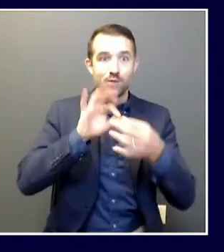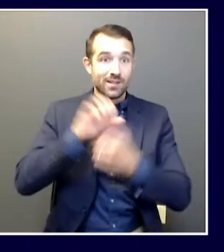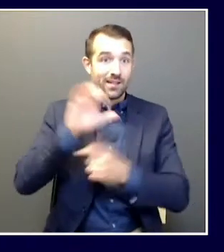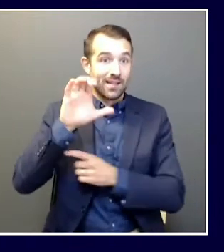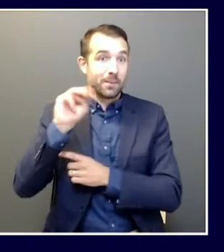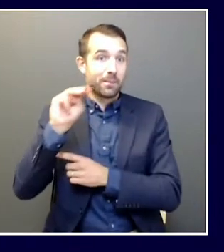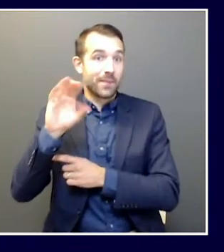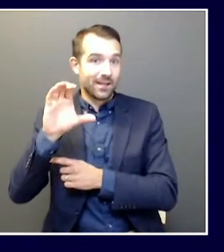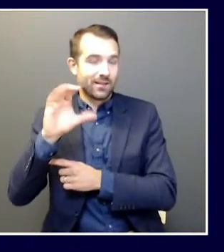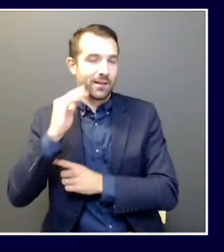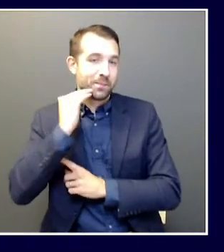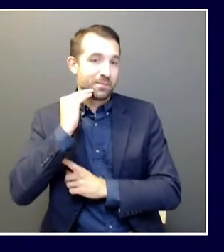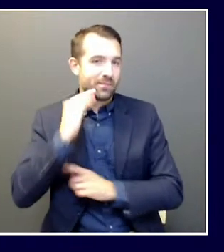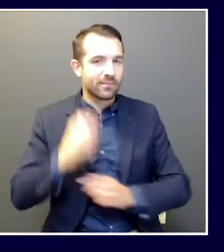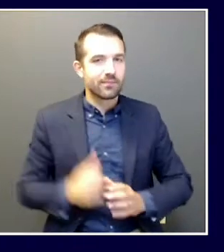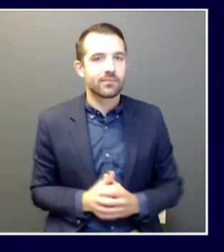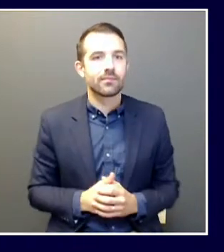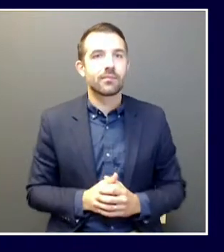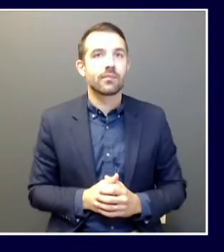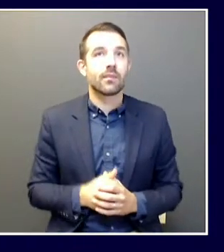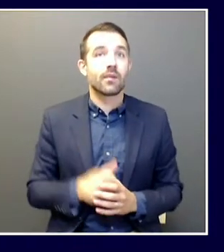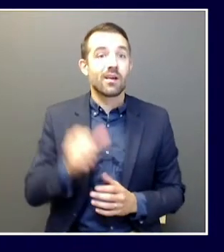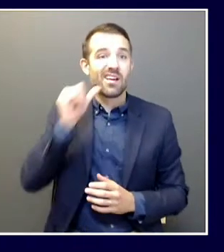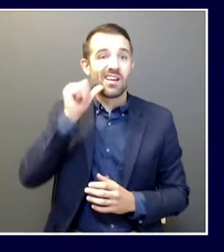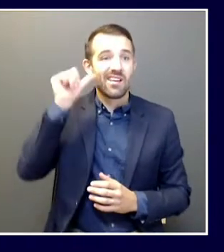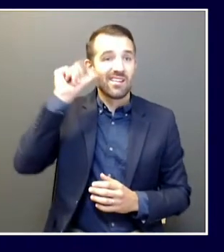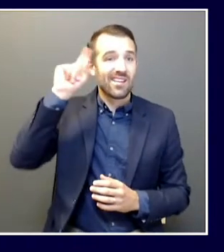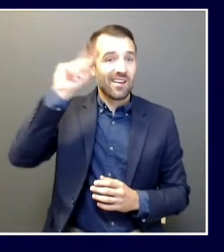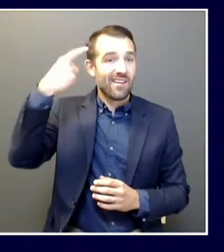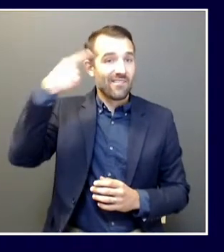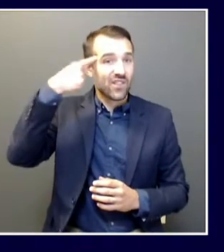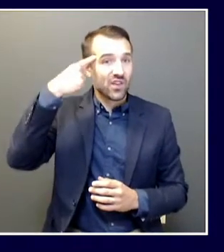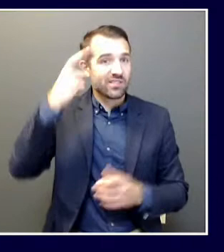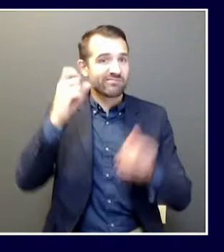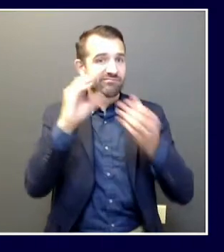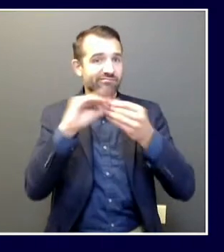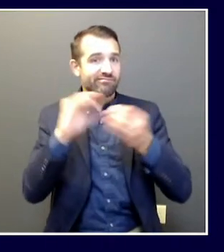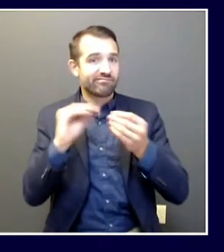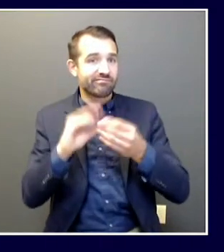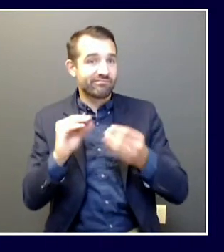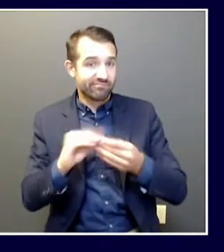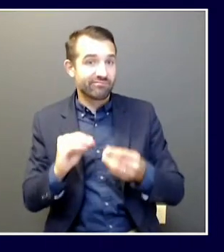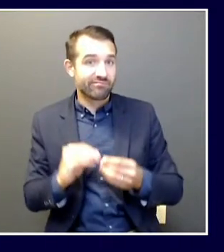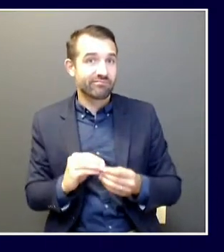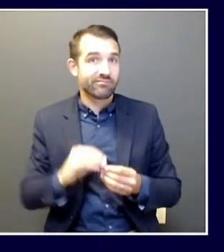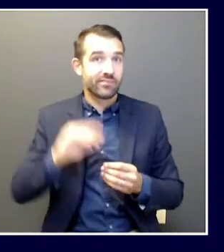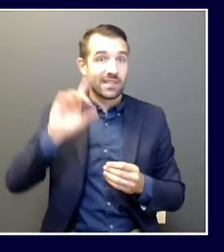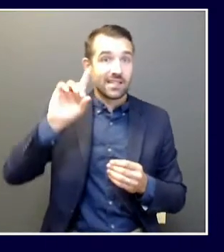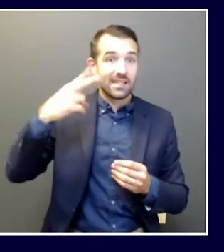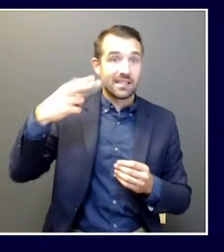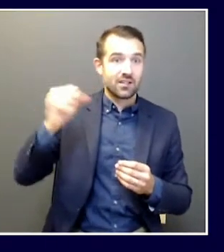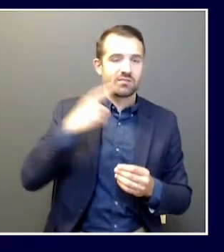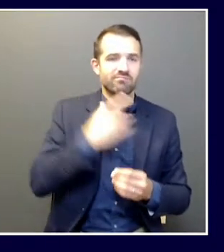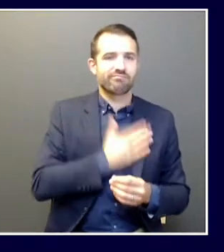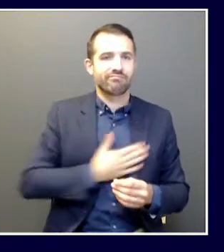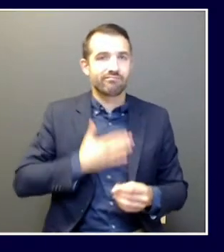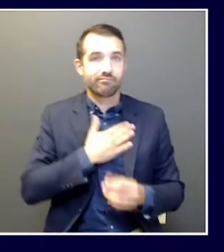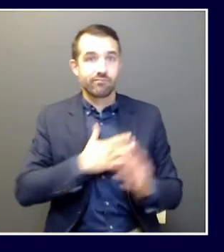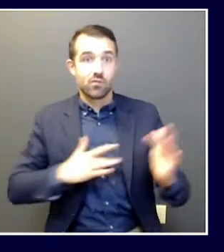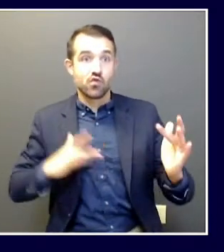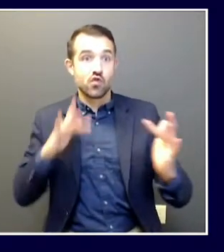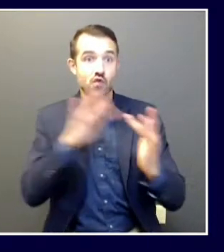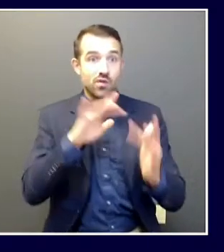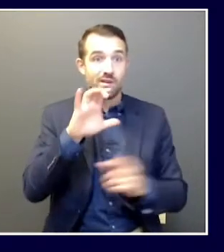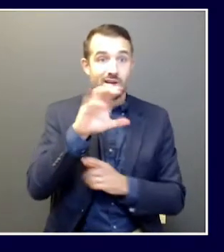press release saying that she has directed the Department of Health and Human Services to continue working with CMMC to support critical